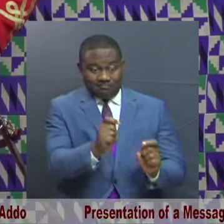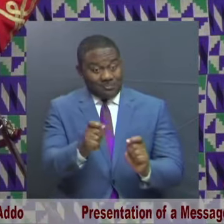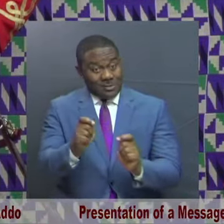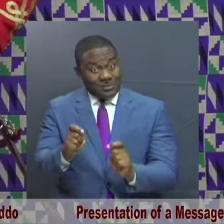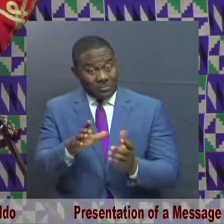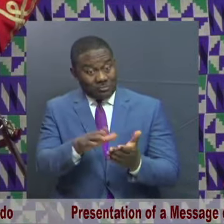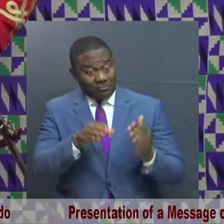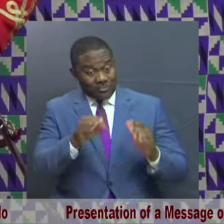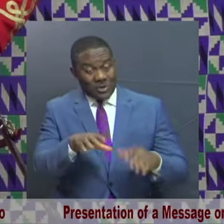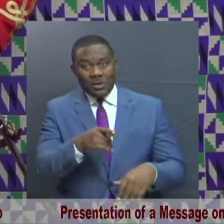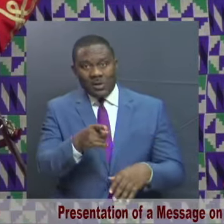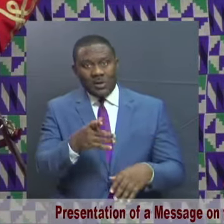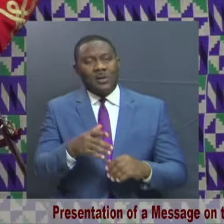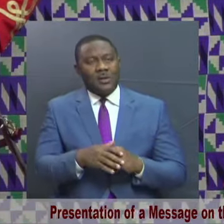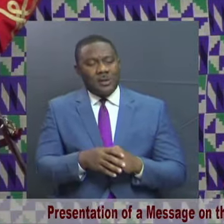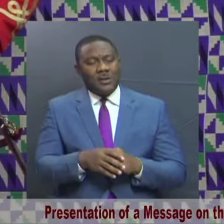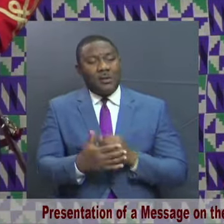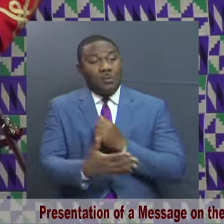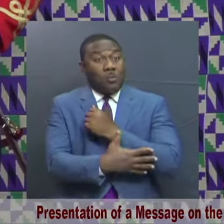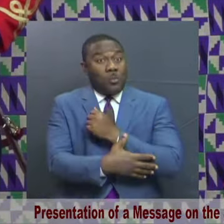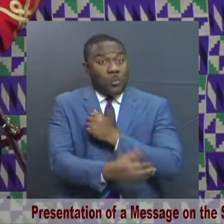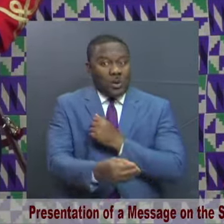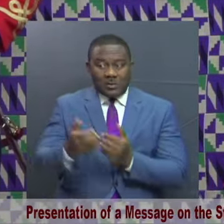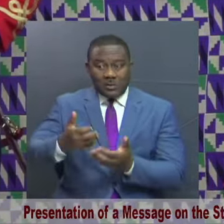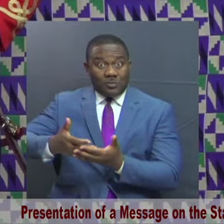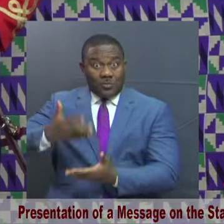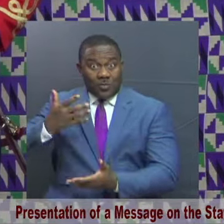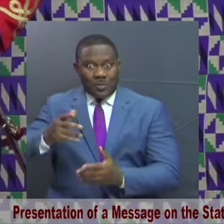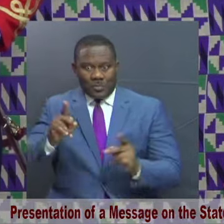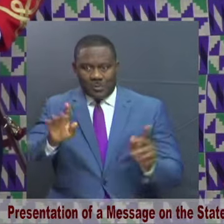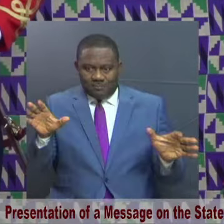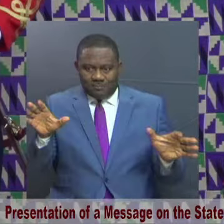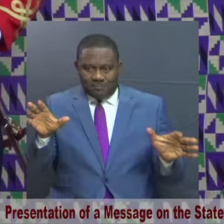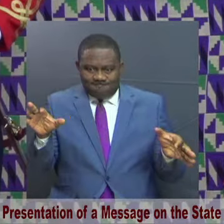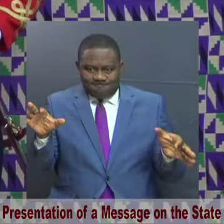the gap between disadvantaged and privileged